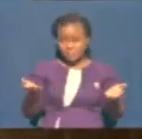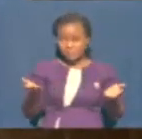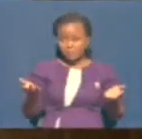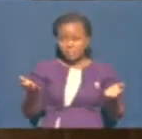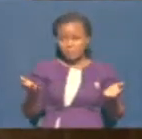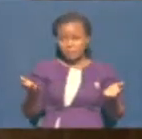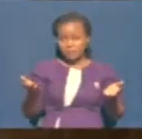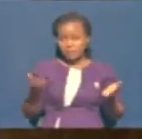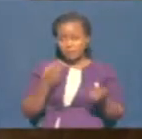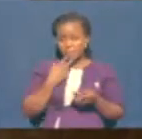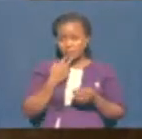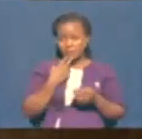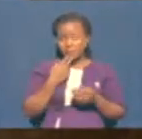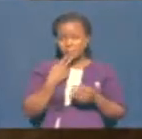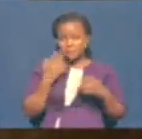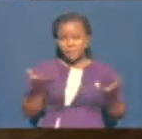means?